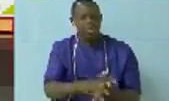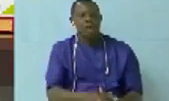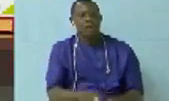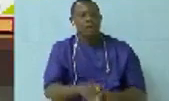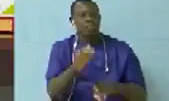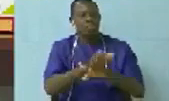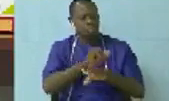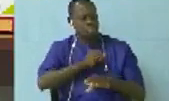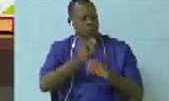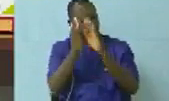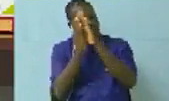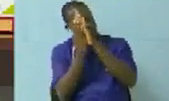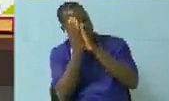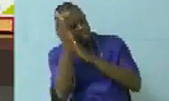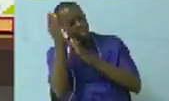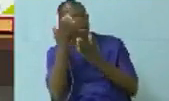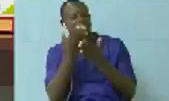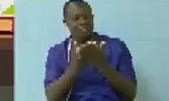Where I was already in bed.